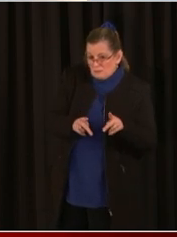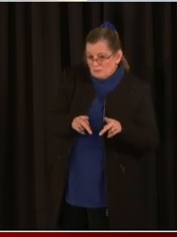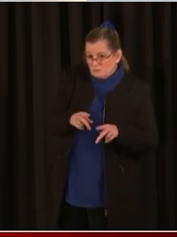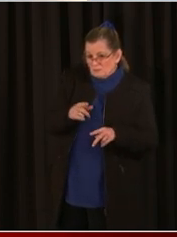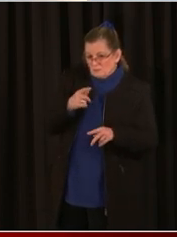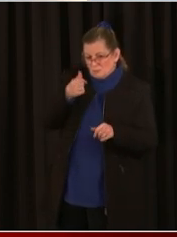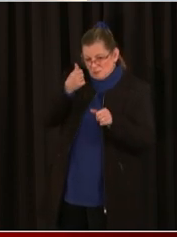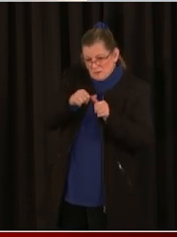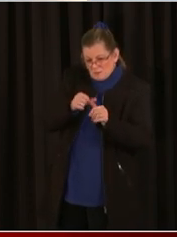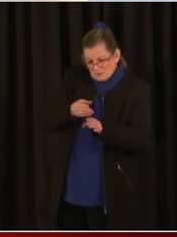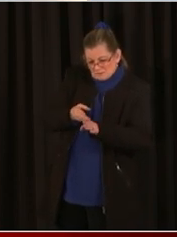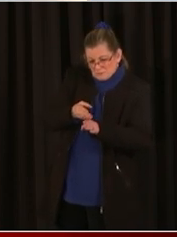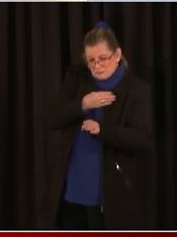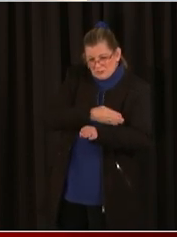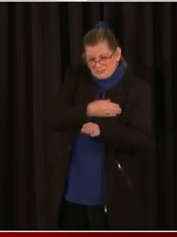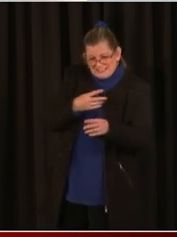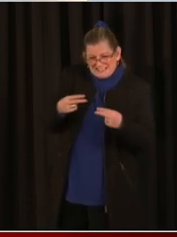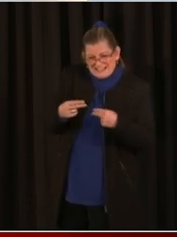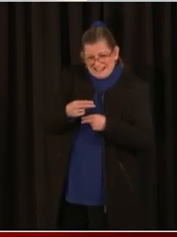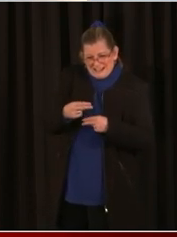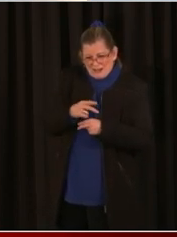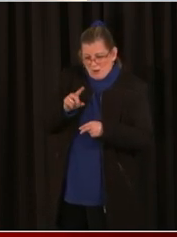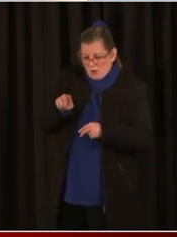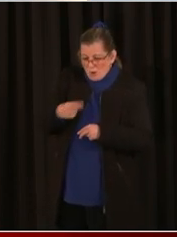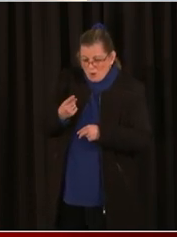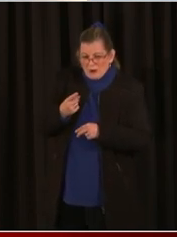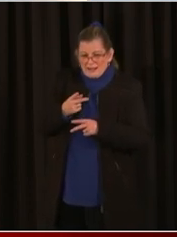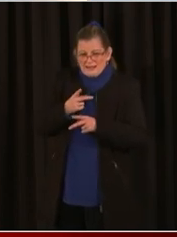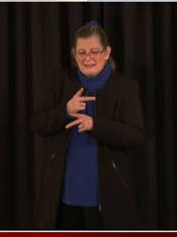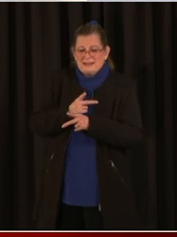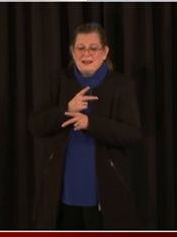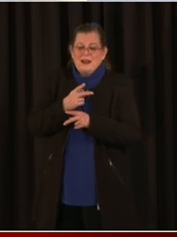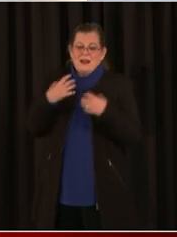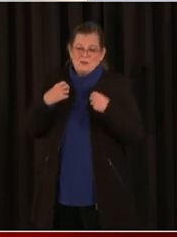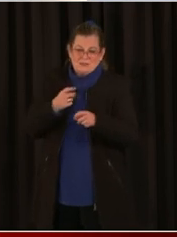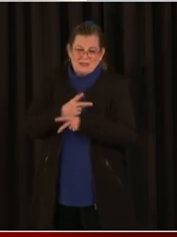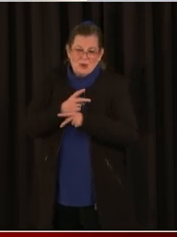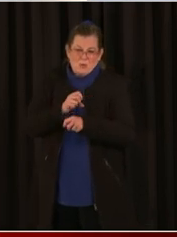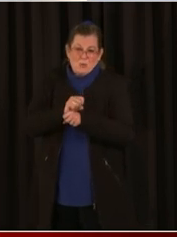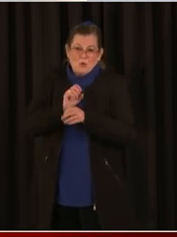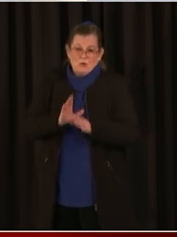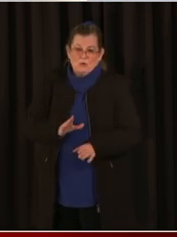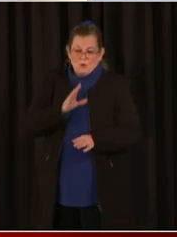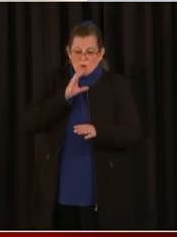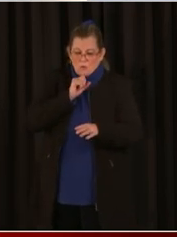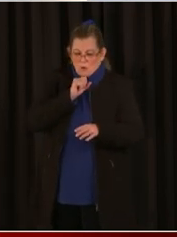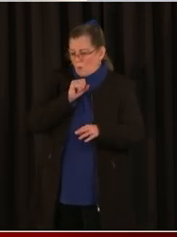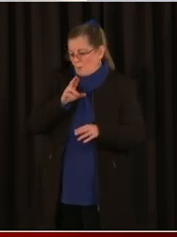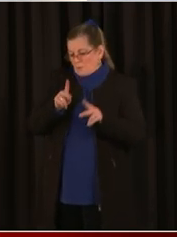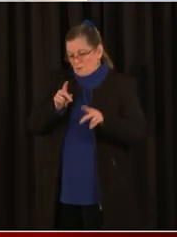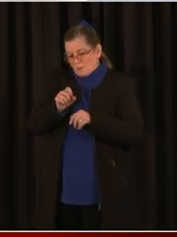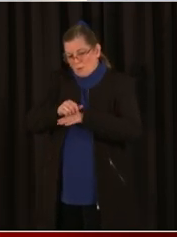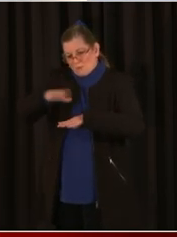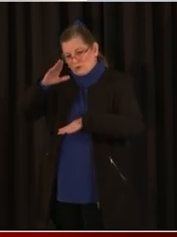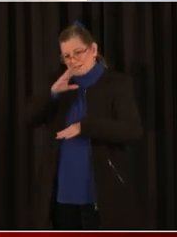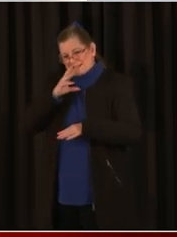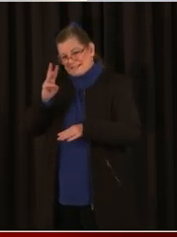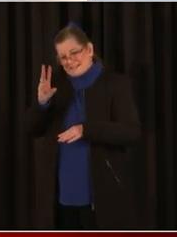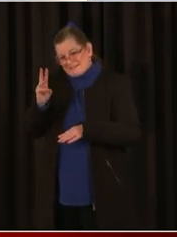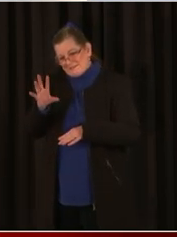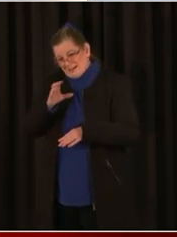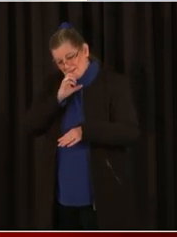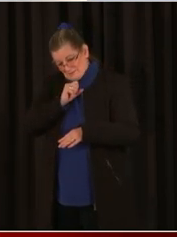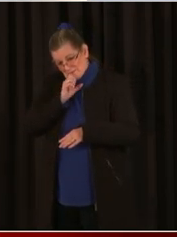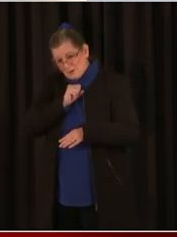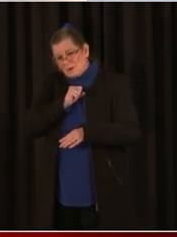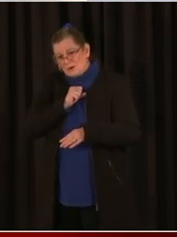recall on the previous slide, only healthcare workers and individuals over the age of 65, some individuals over the age of 65 are